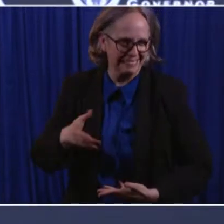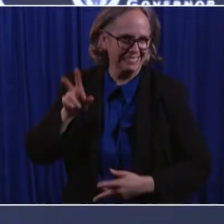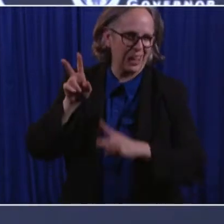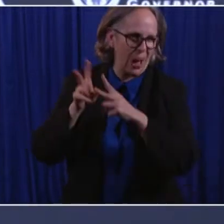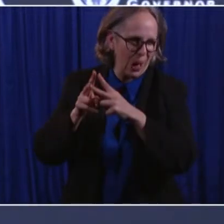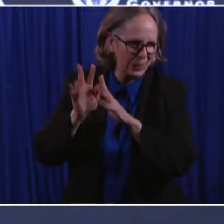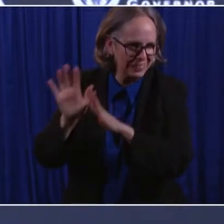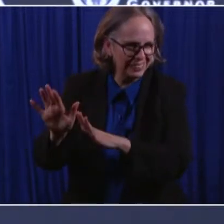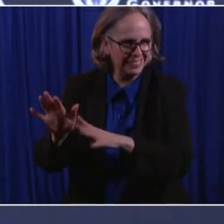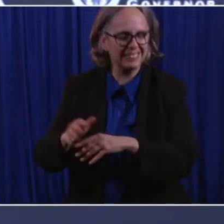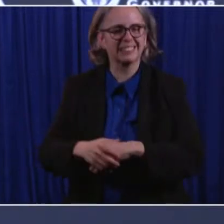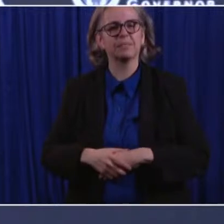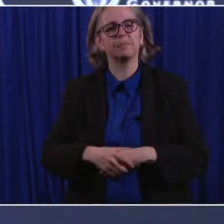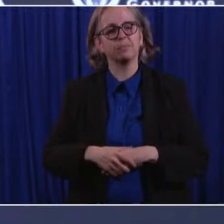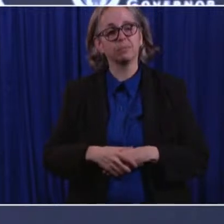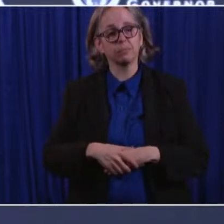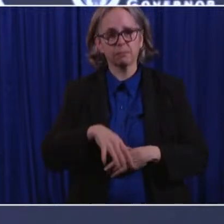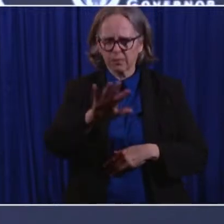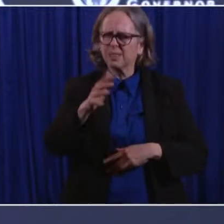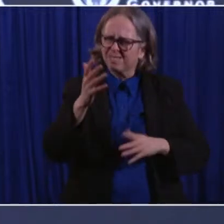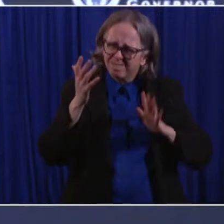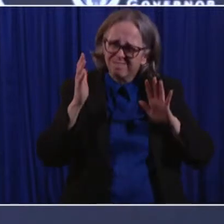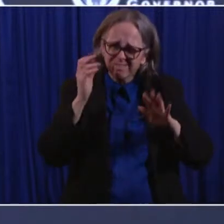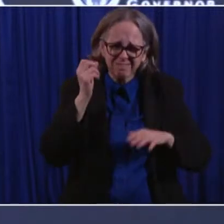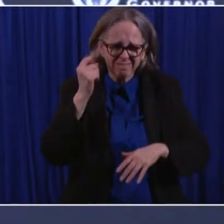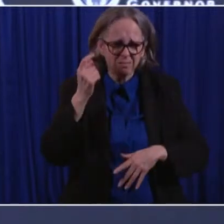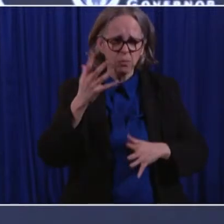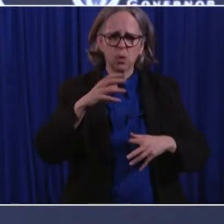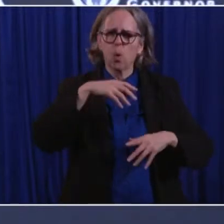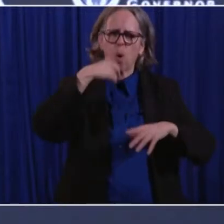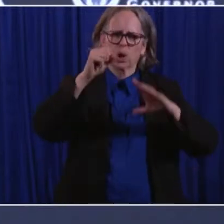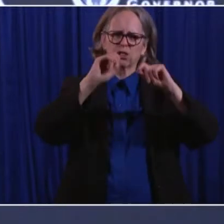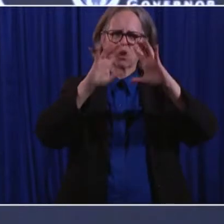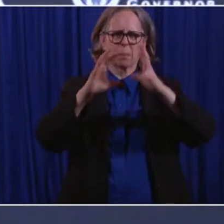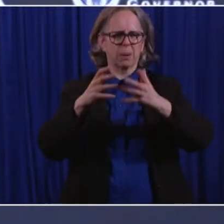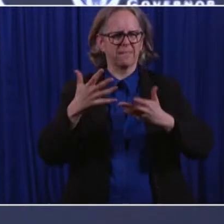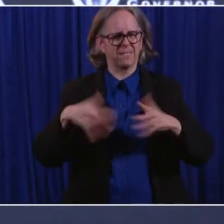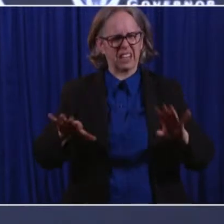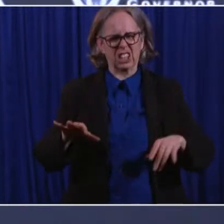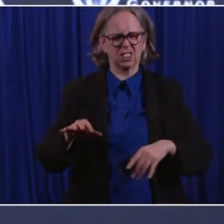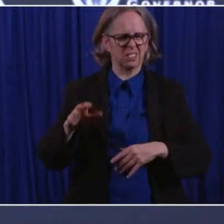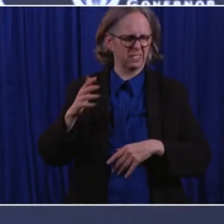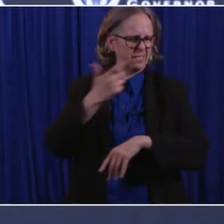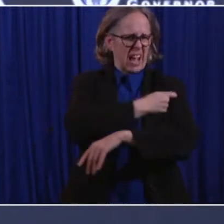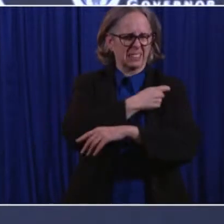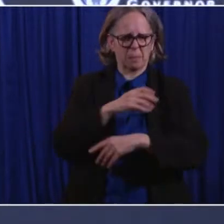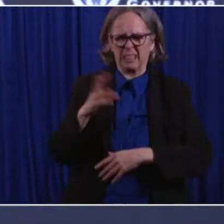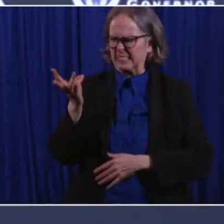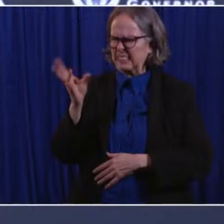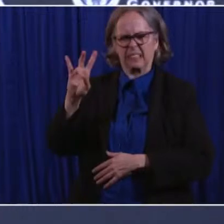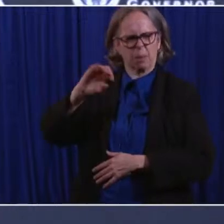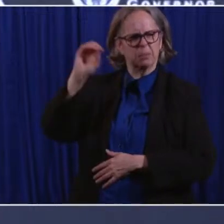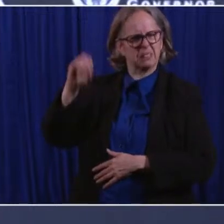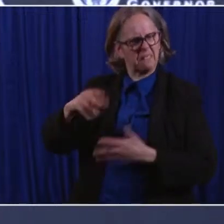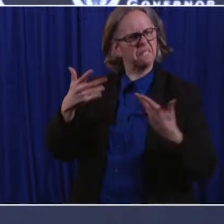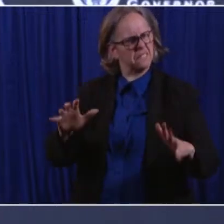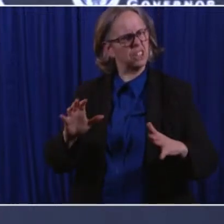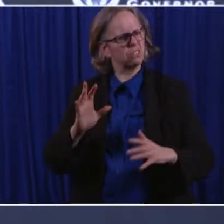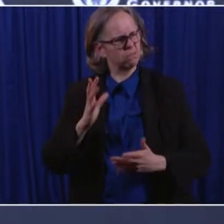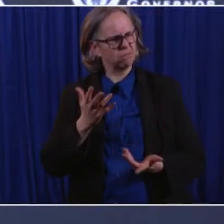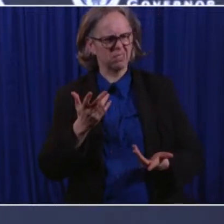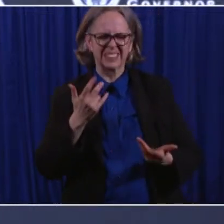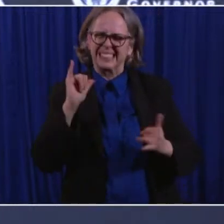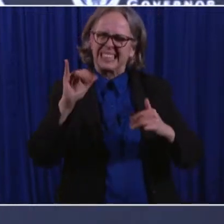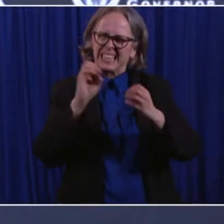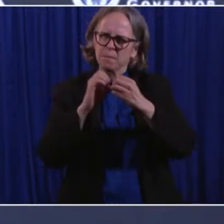in the state have gotten the vaccine, that's not enough. And we've got to drive those numbers up because those are the absolutely most vulnerable. Conversely,